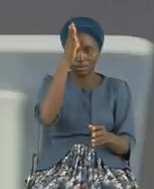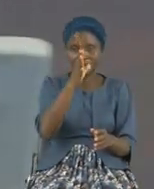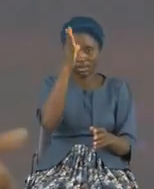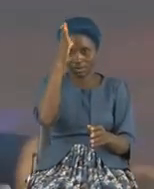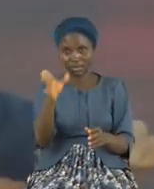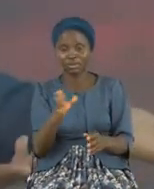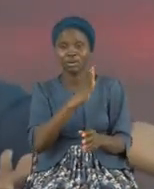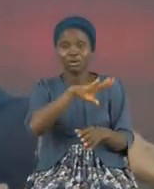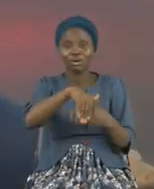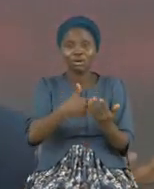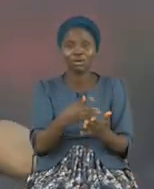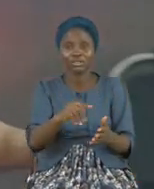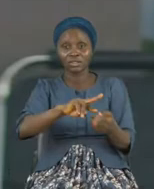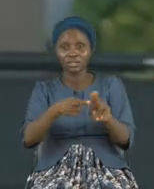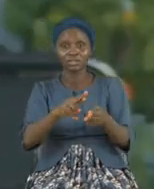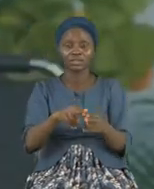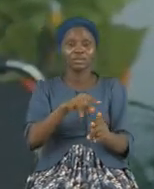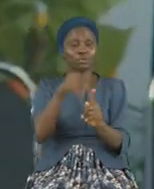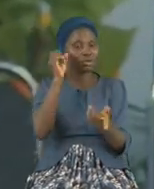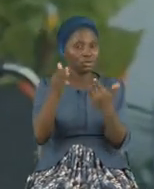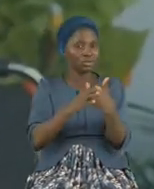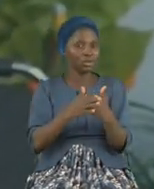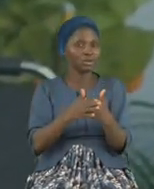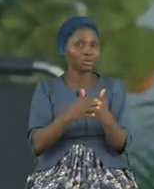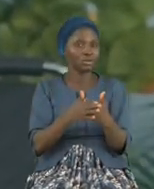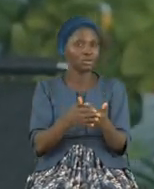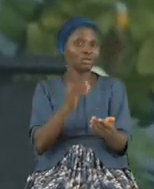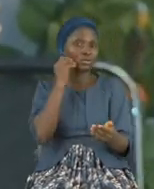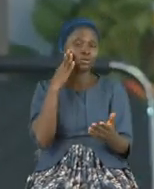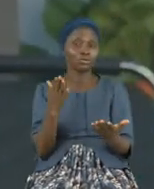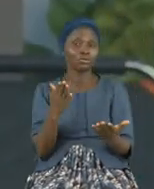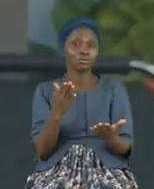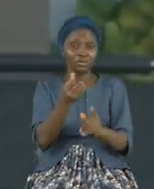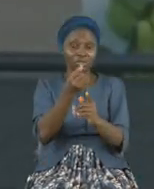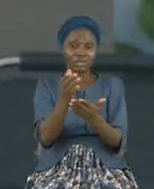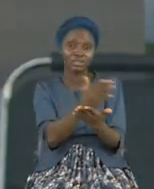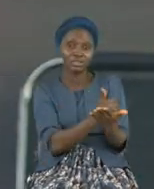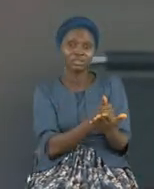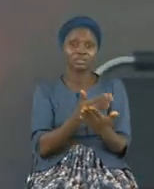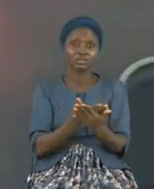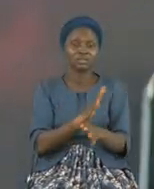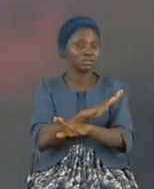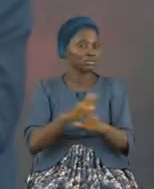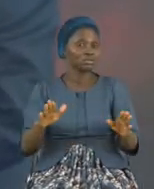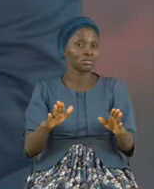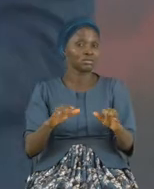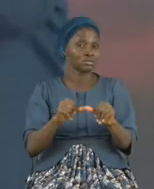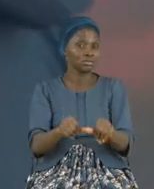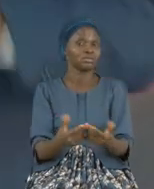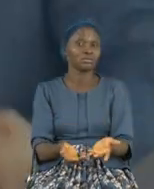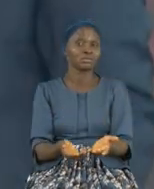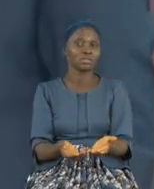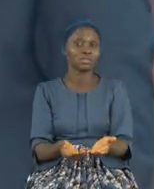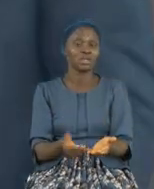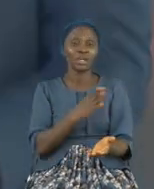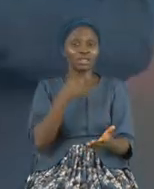everybody. When he comes back home, salary does not remain. And the wife needs money for